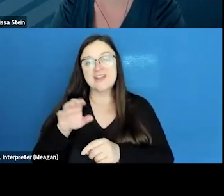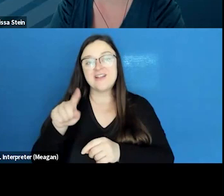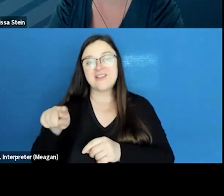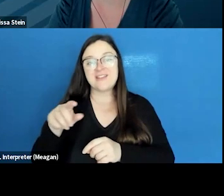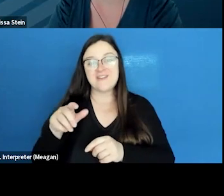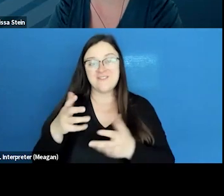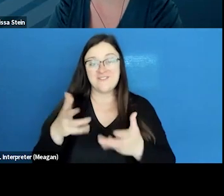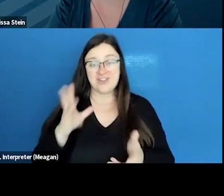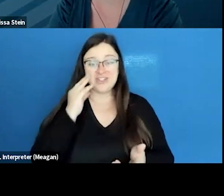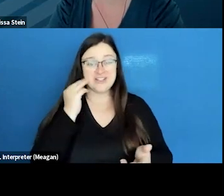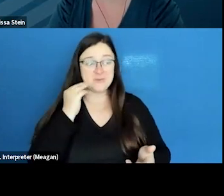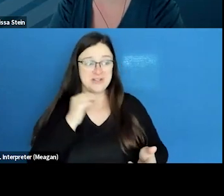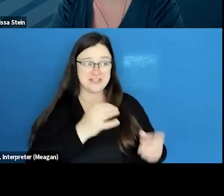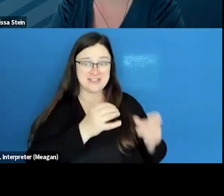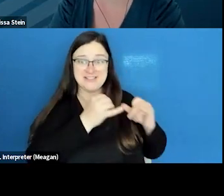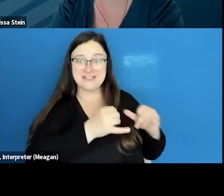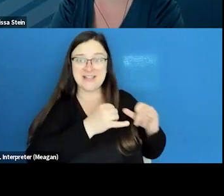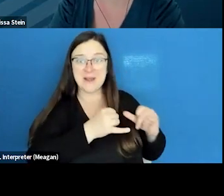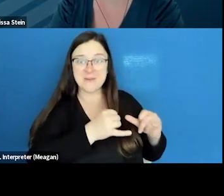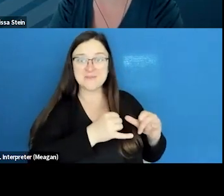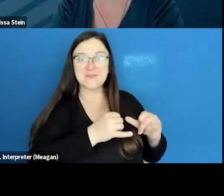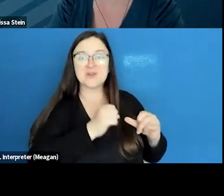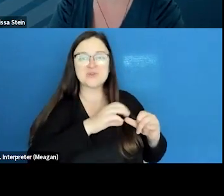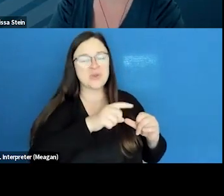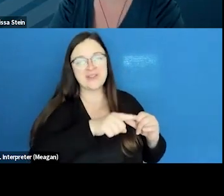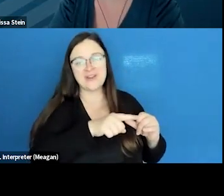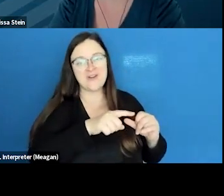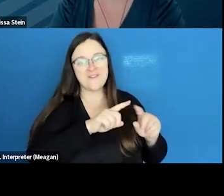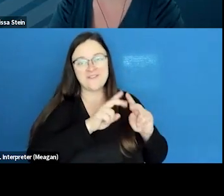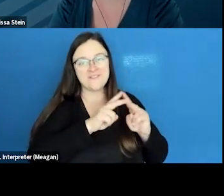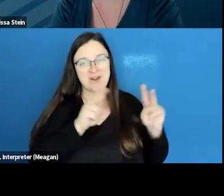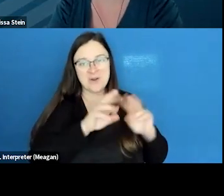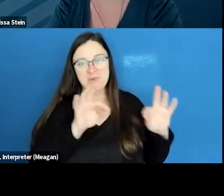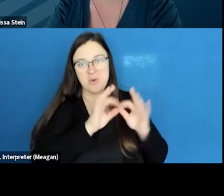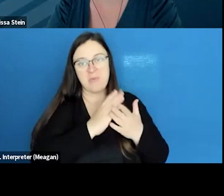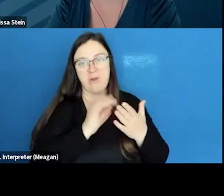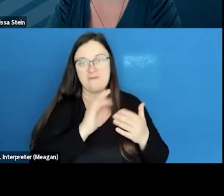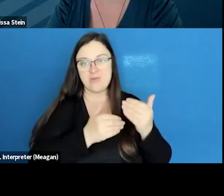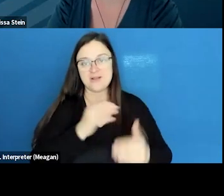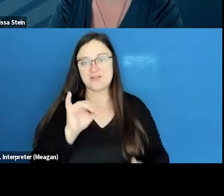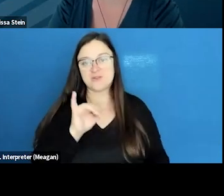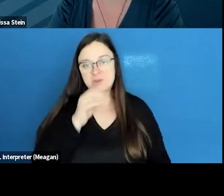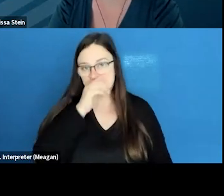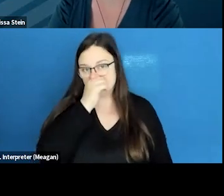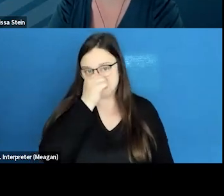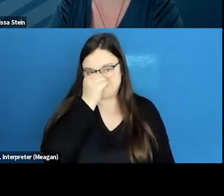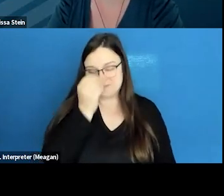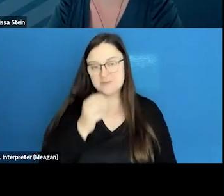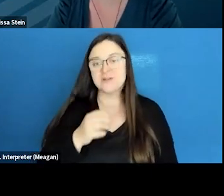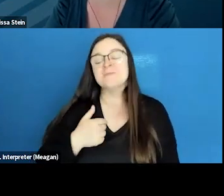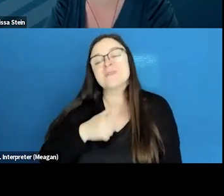been where the participants are right now. There is no substitute for that. That's my, I don't have favorites, but